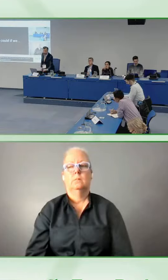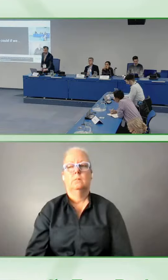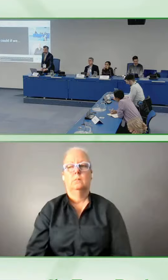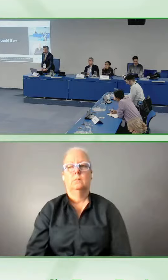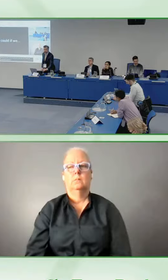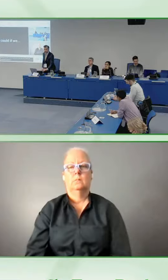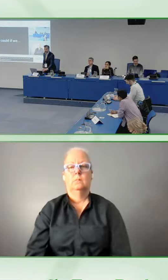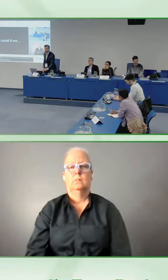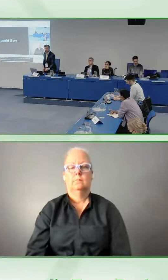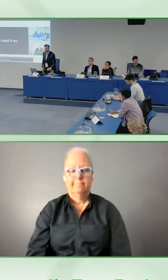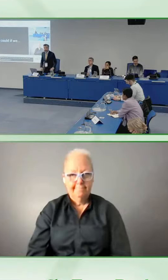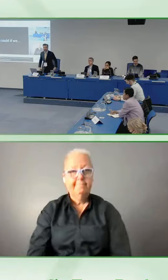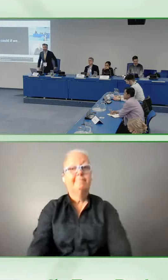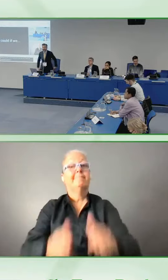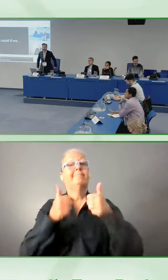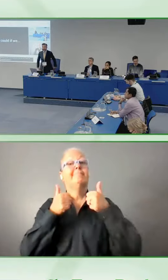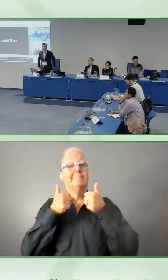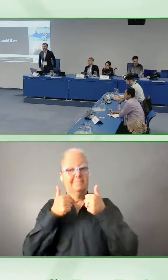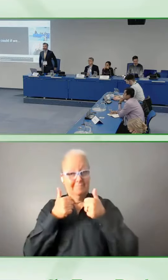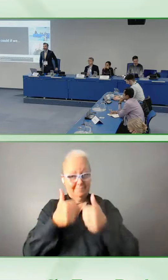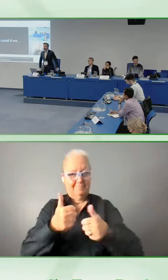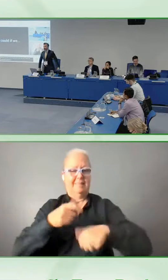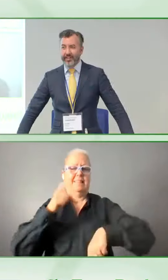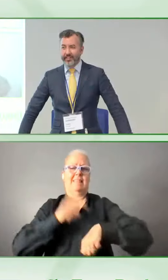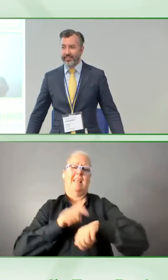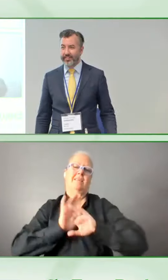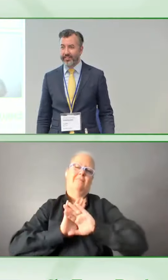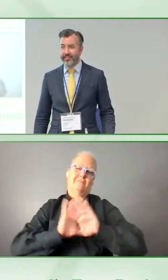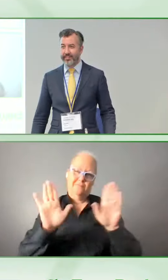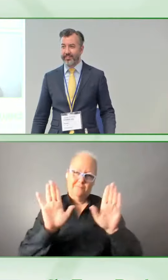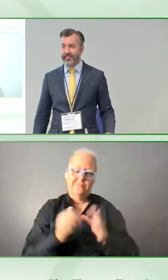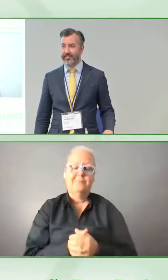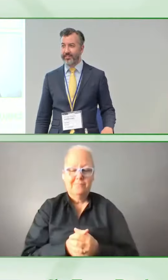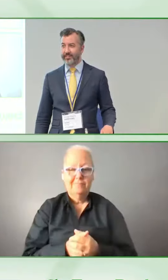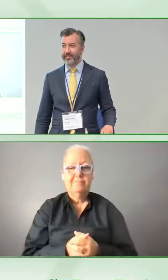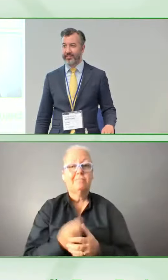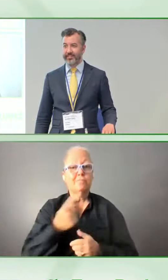All right, that's the time. How are we feeling?